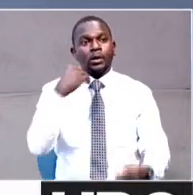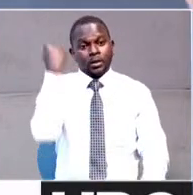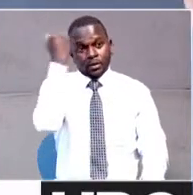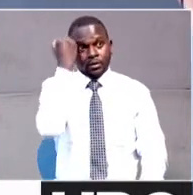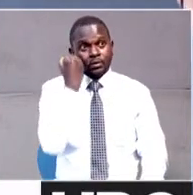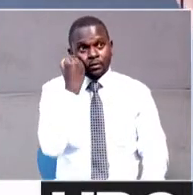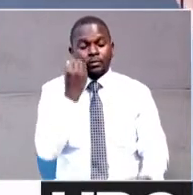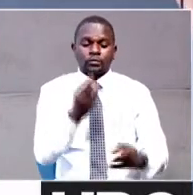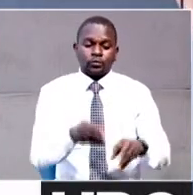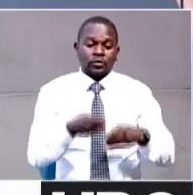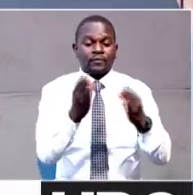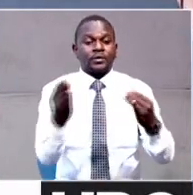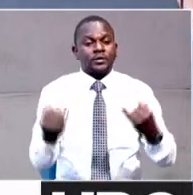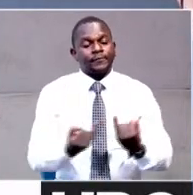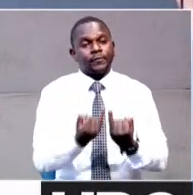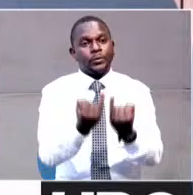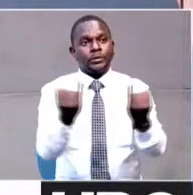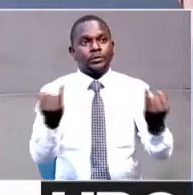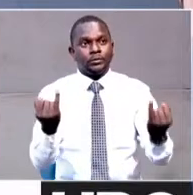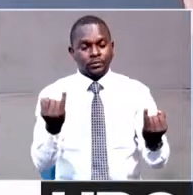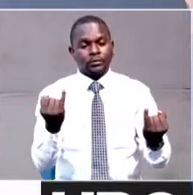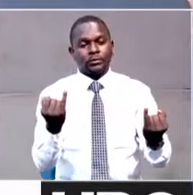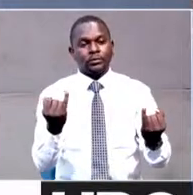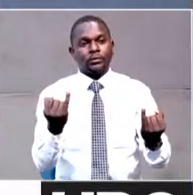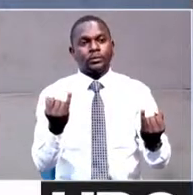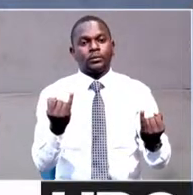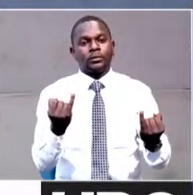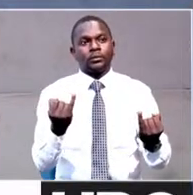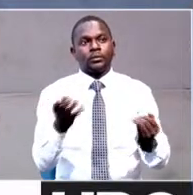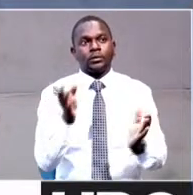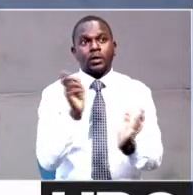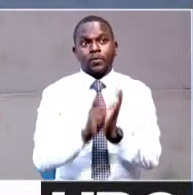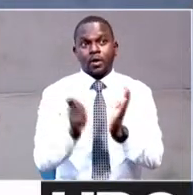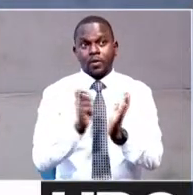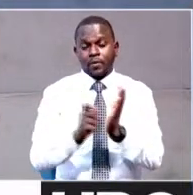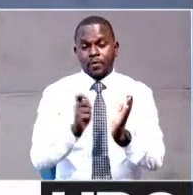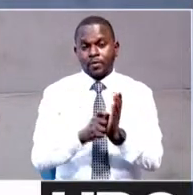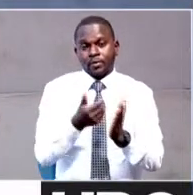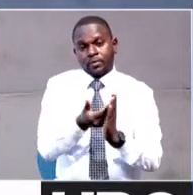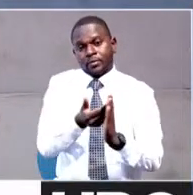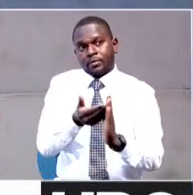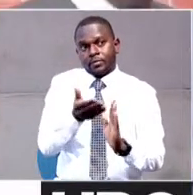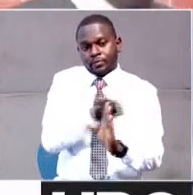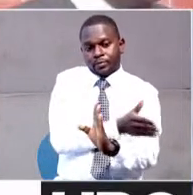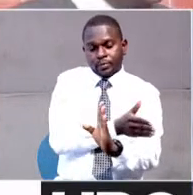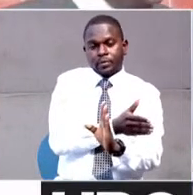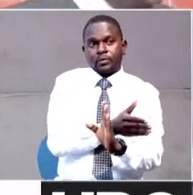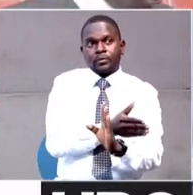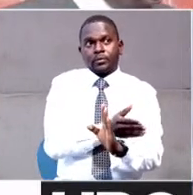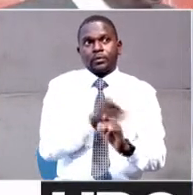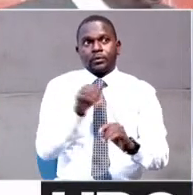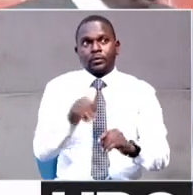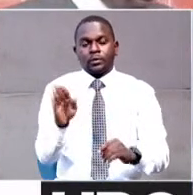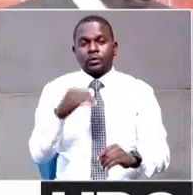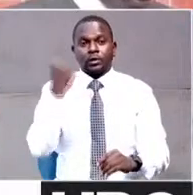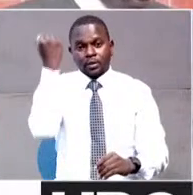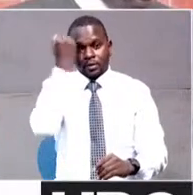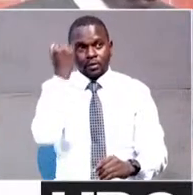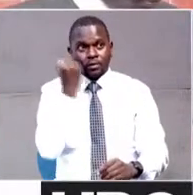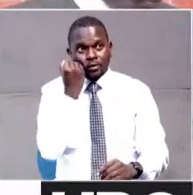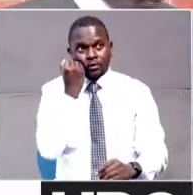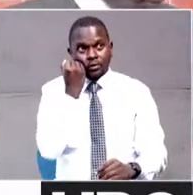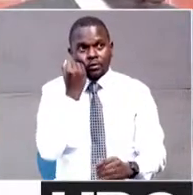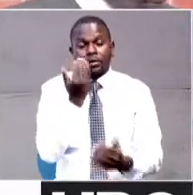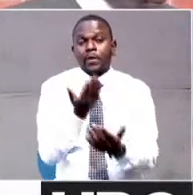us information, and also in light with our letter that we earlier submitted. This magistrate had an application before